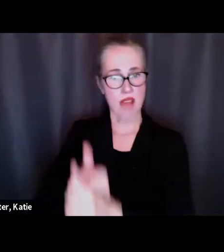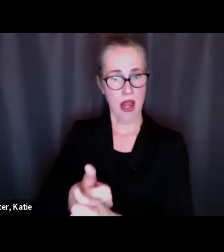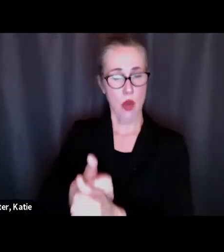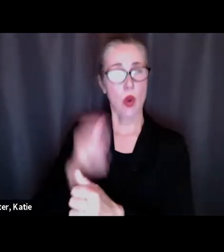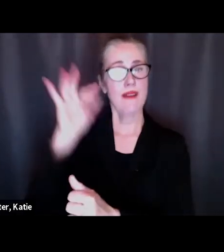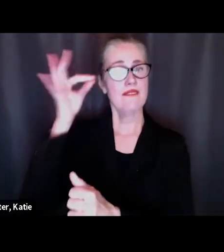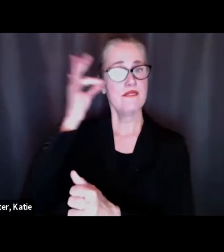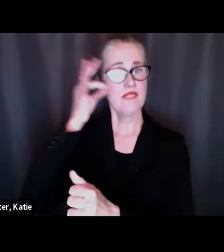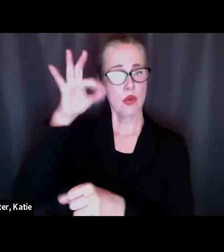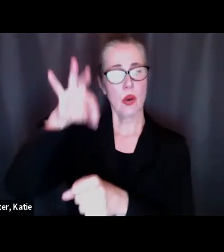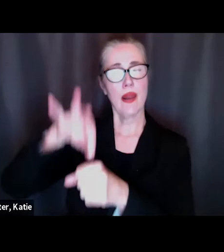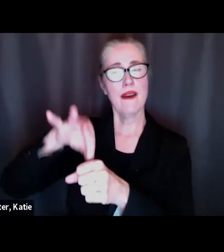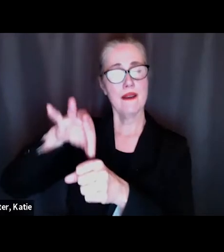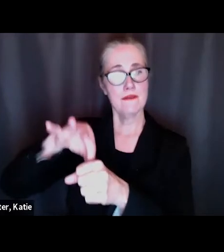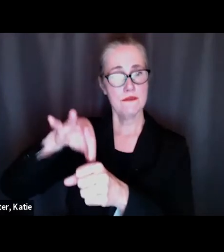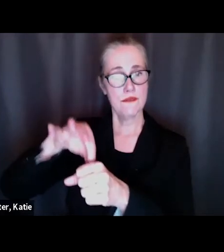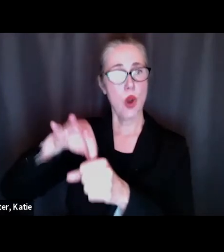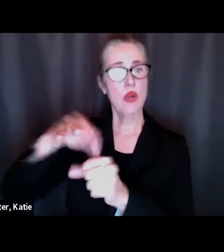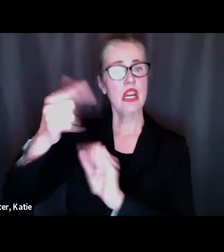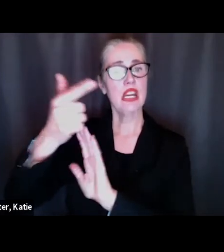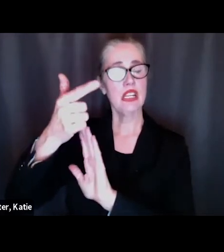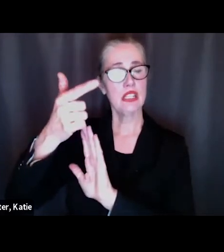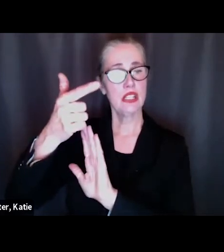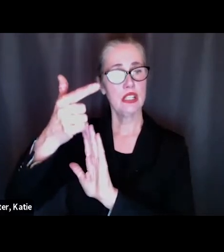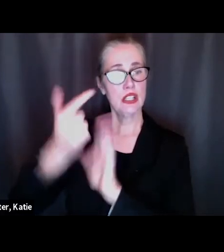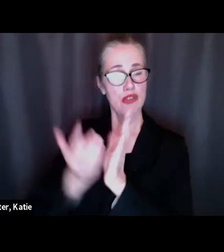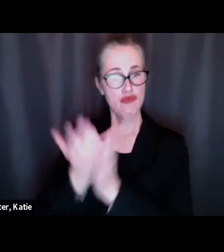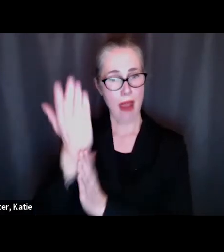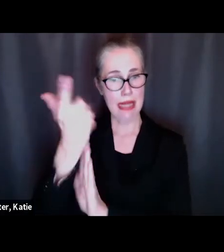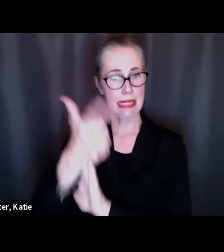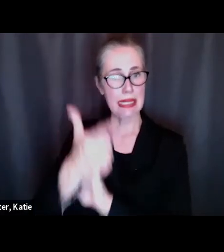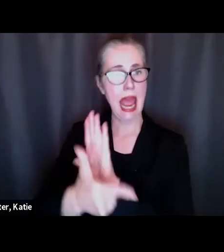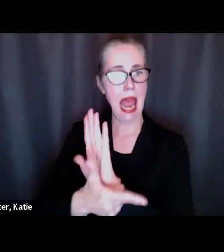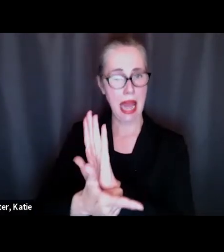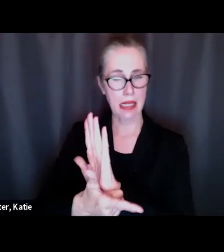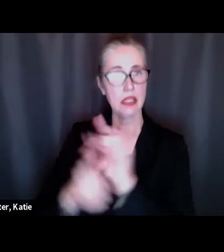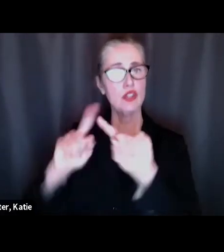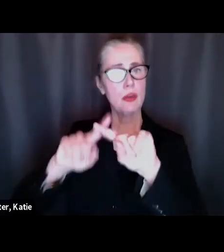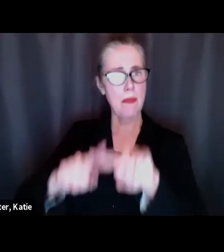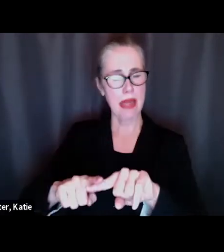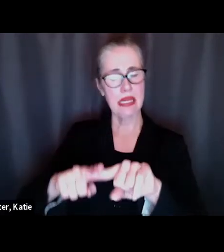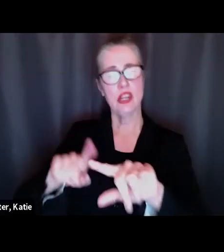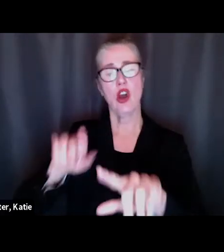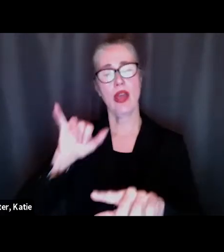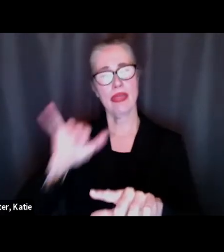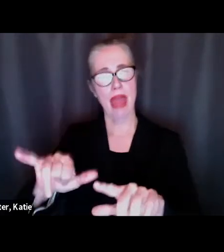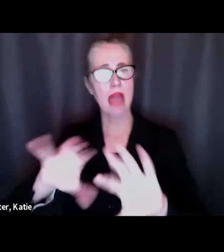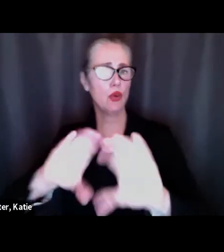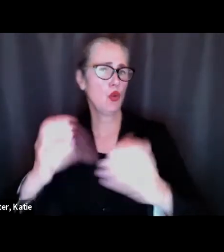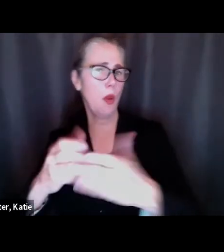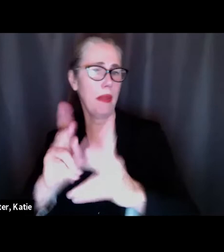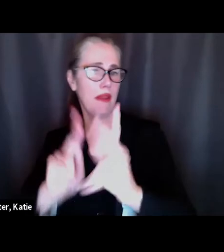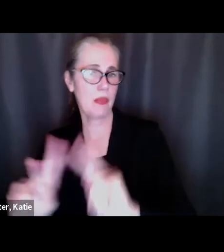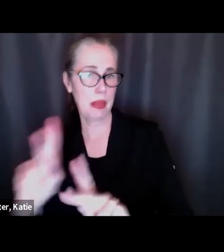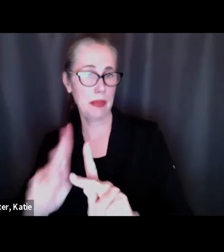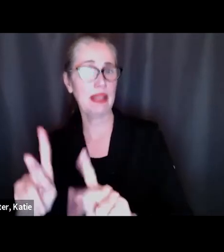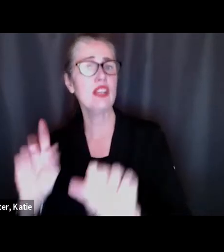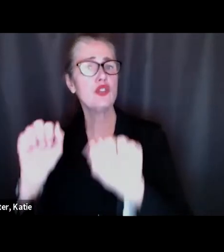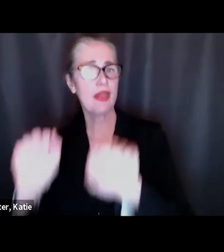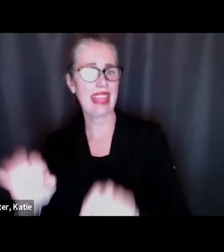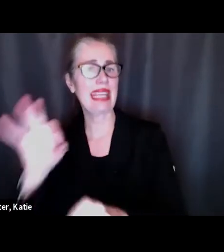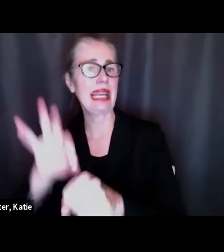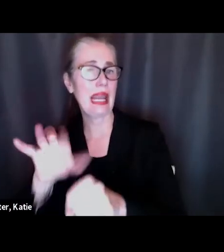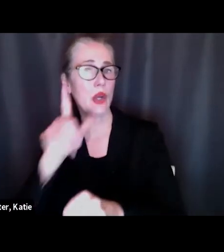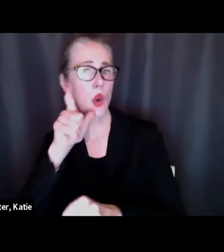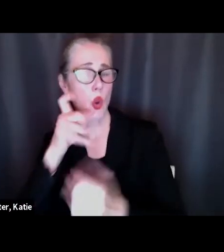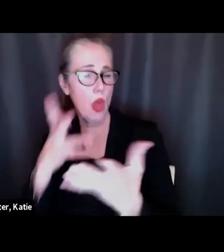acts which identifies protected classes and their ability to elect a candidate of their choice the remaining bullets here we've